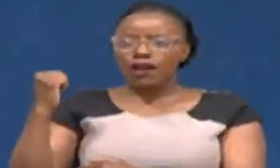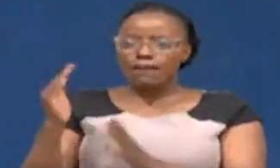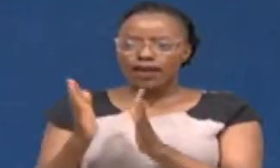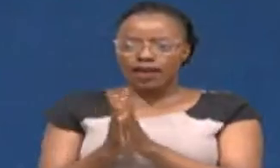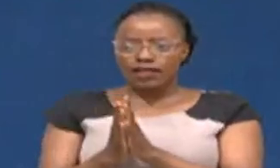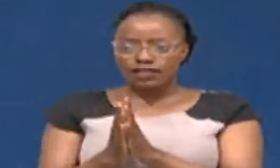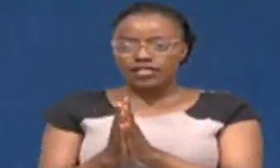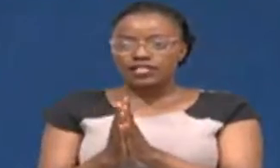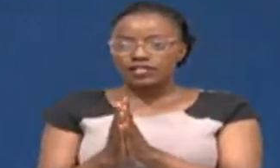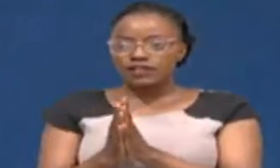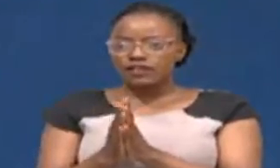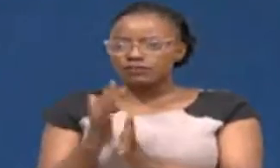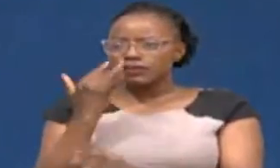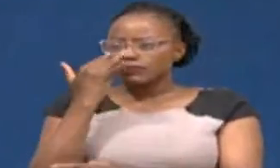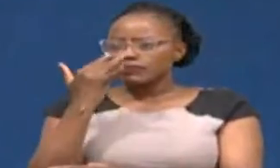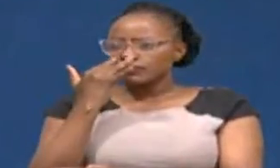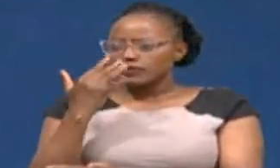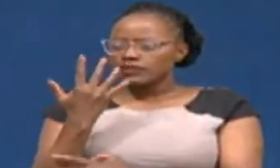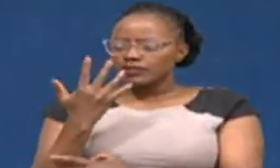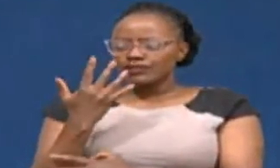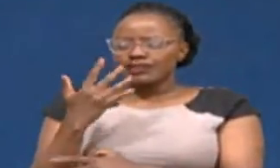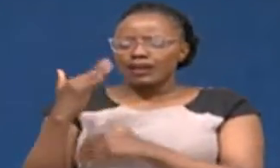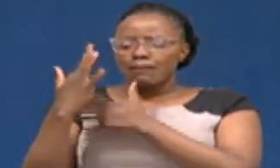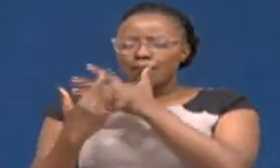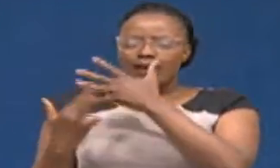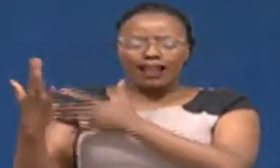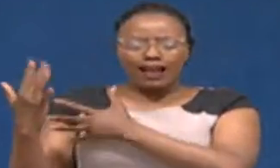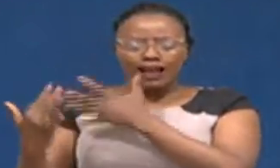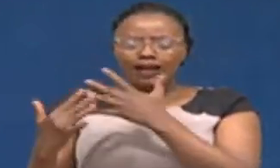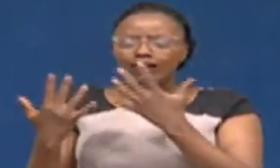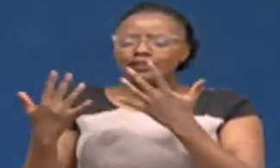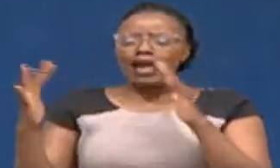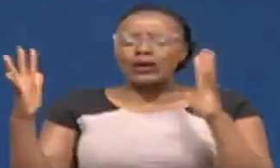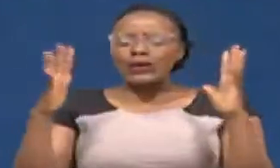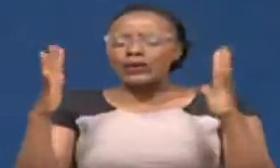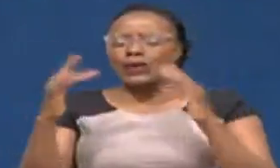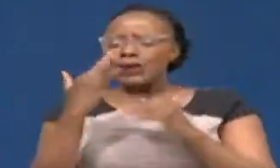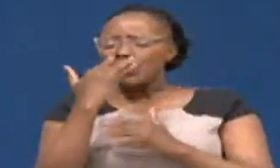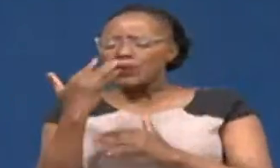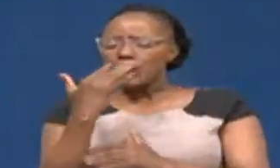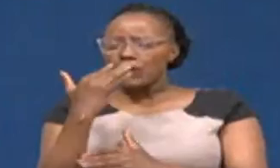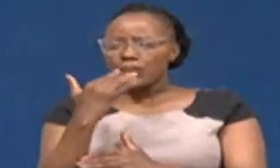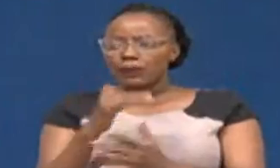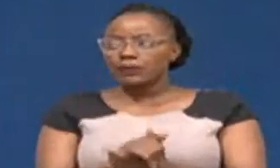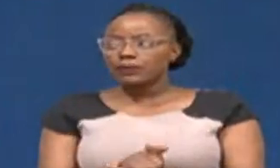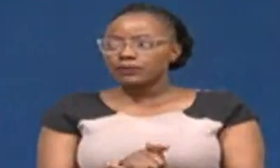and I smelled blood in the air, you know? And